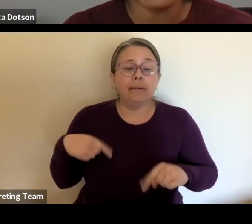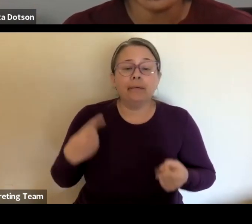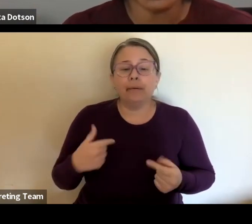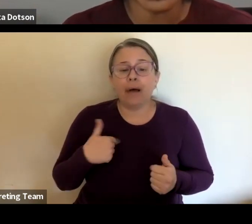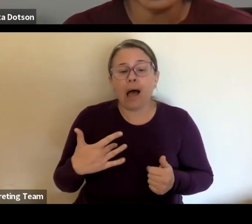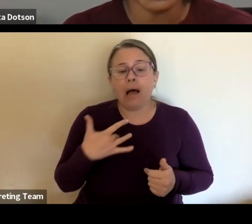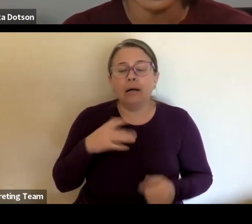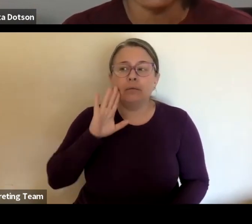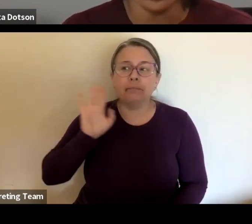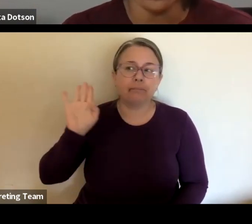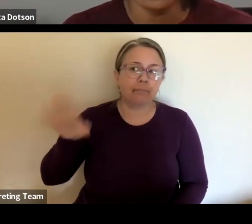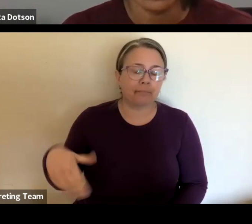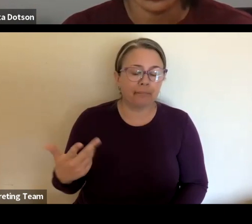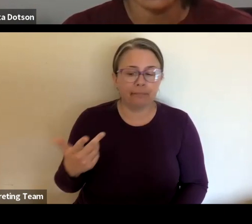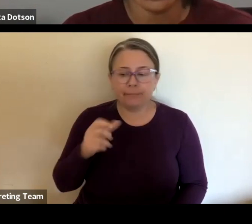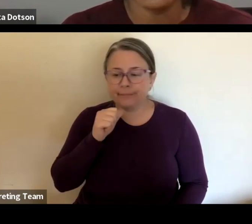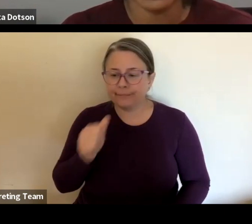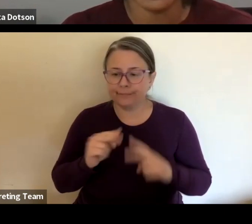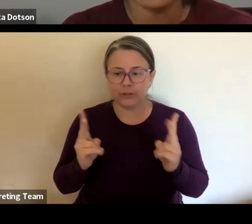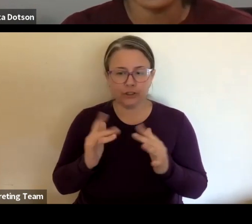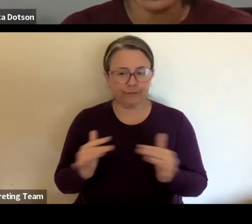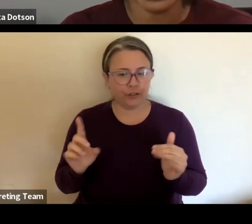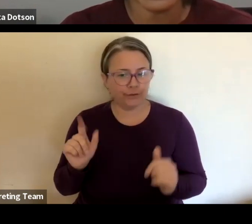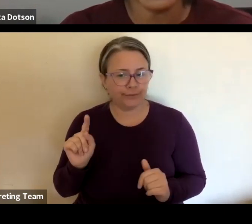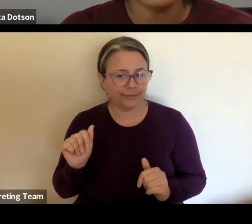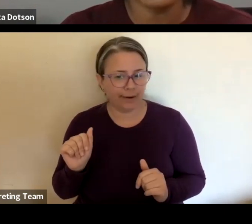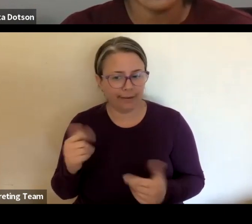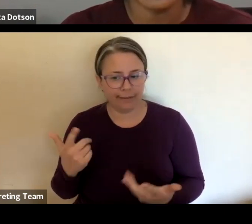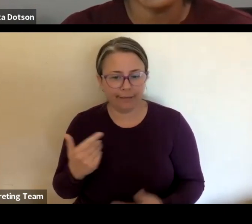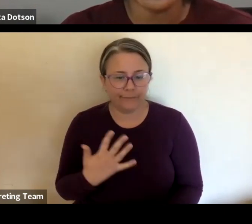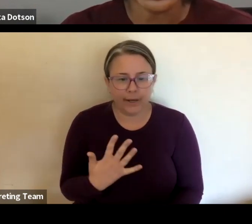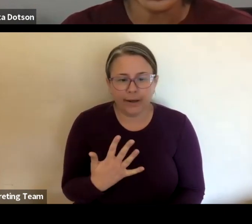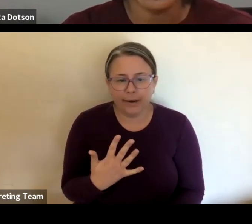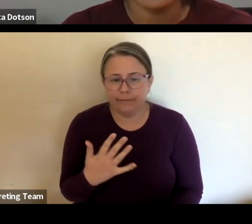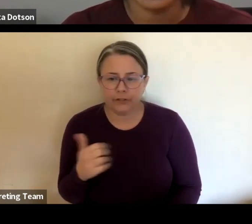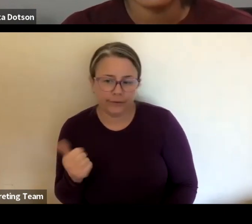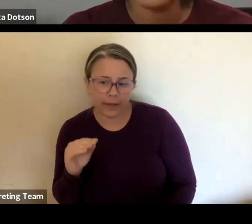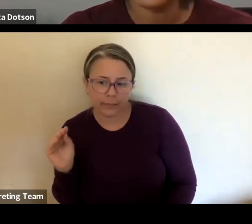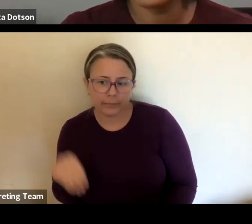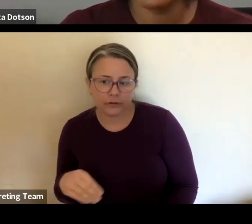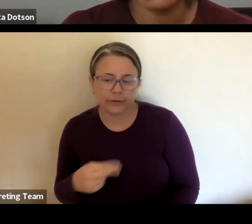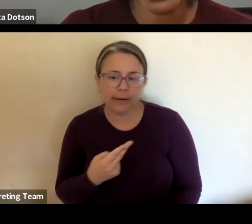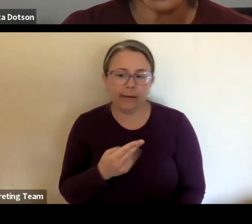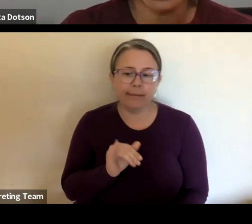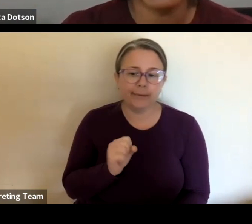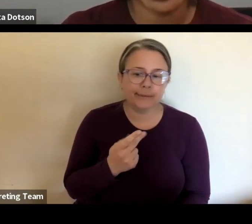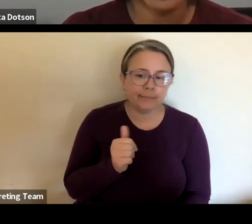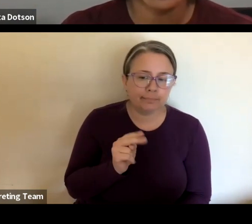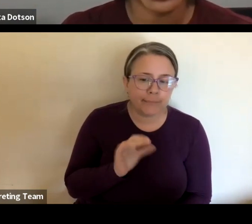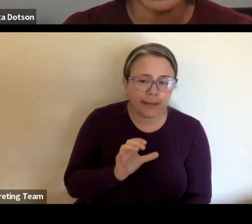you think about it, if there's 10% of a sample of 2,000 or 3,000 that is